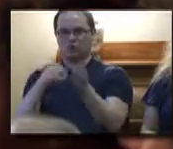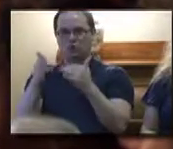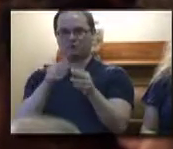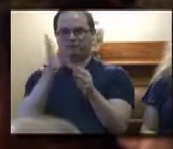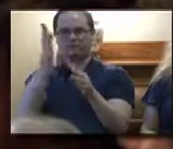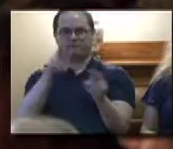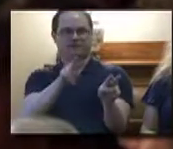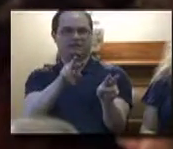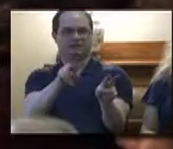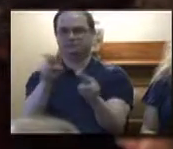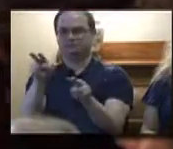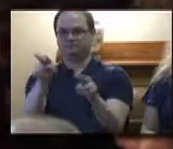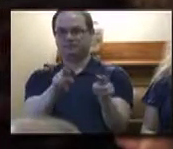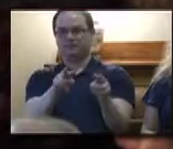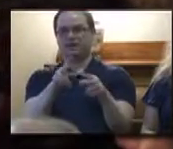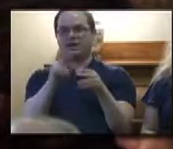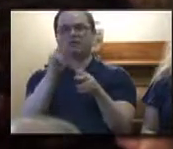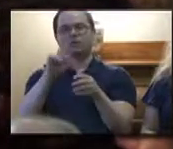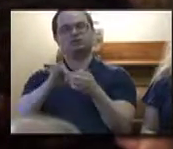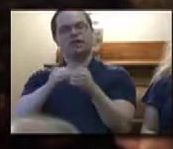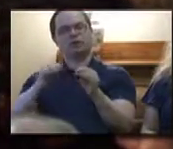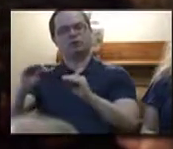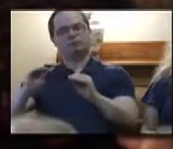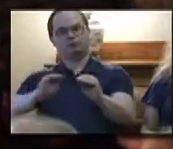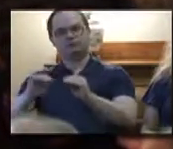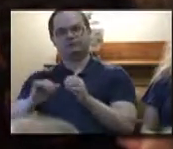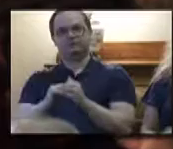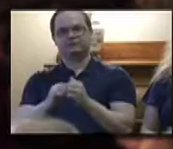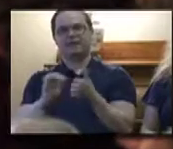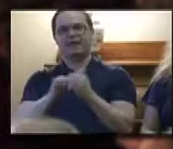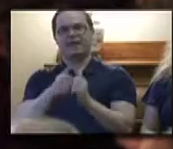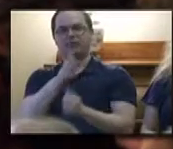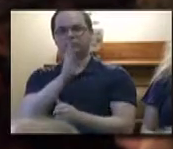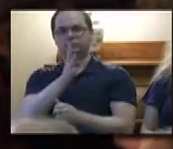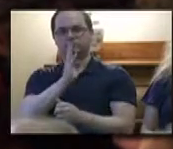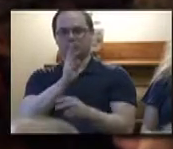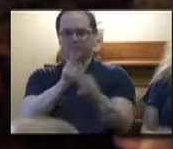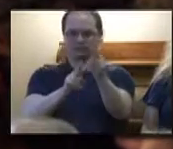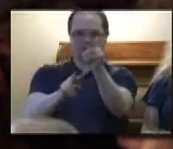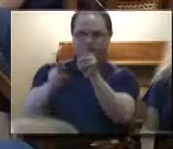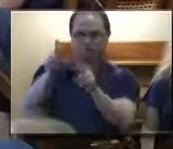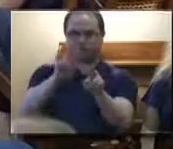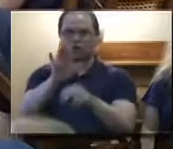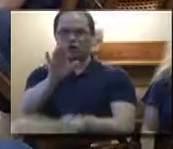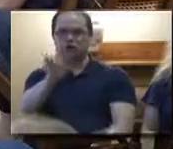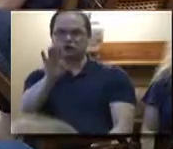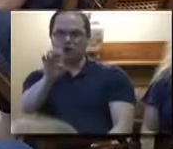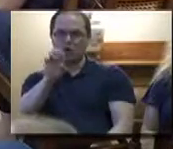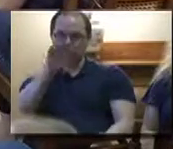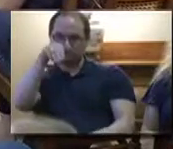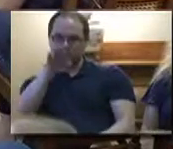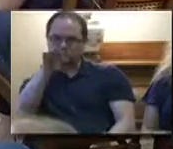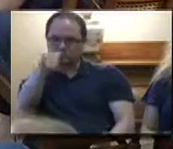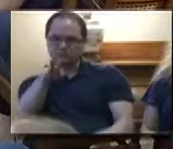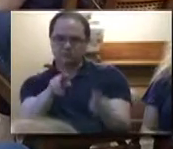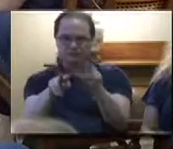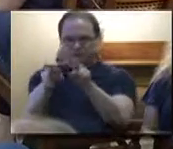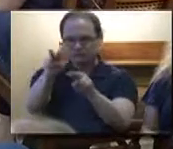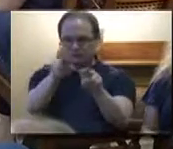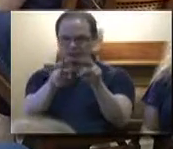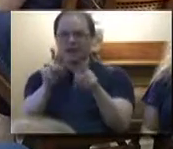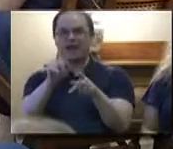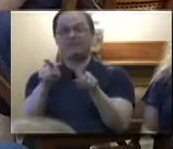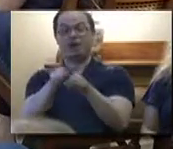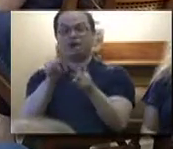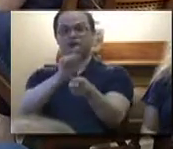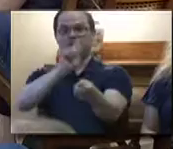speaking, and they were watching how you're moving, how you're speaking, your tone, and then they could also turn